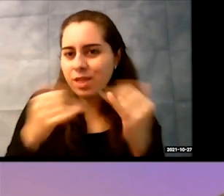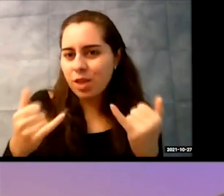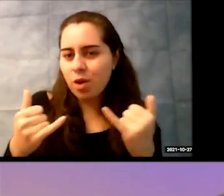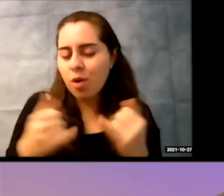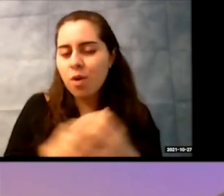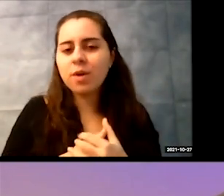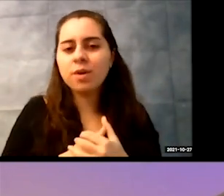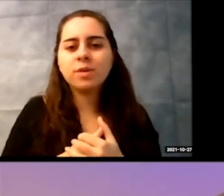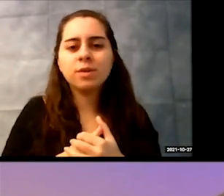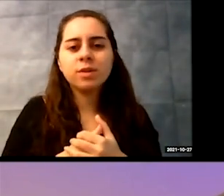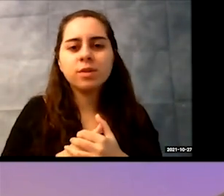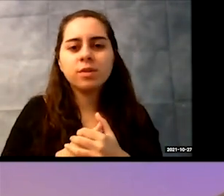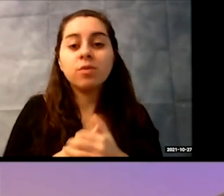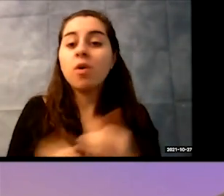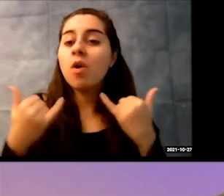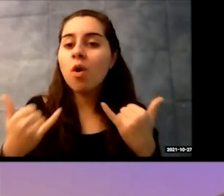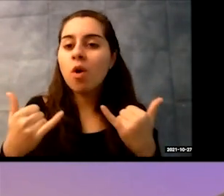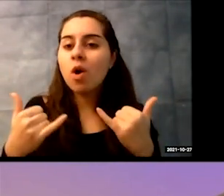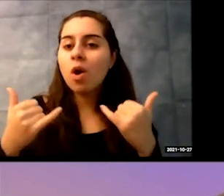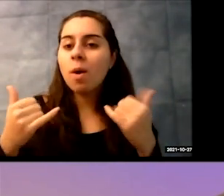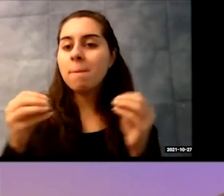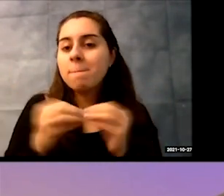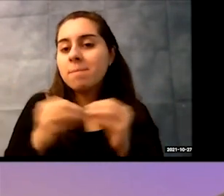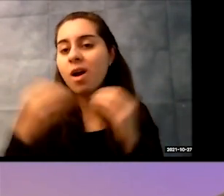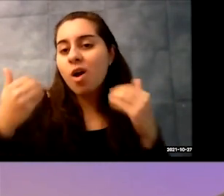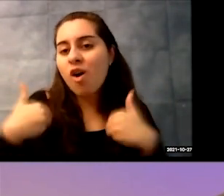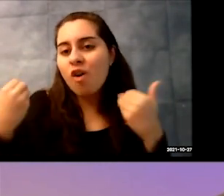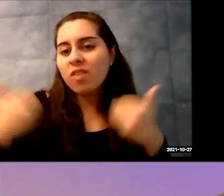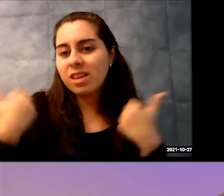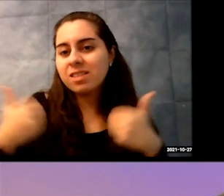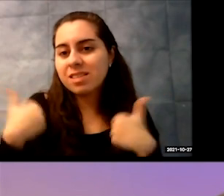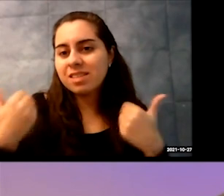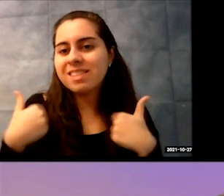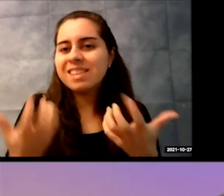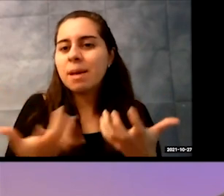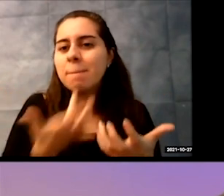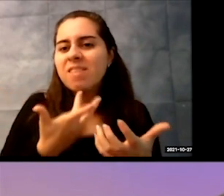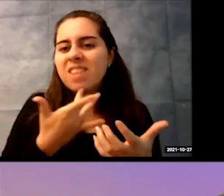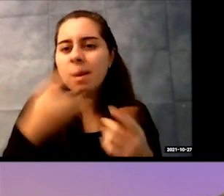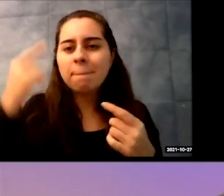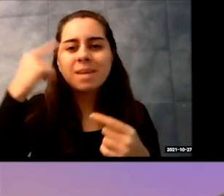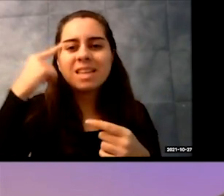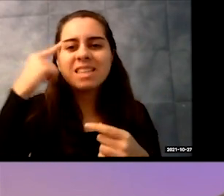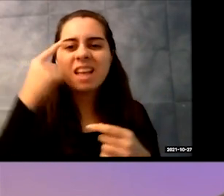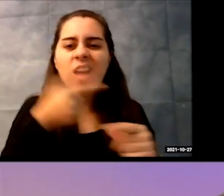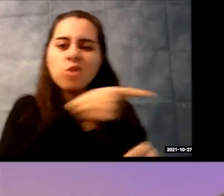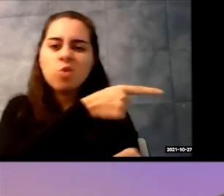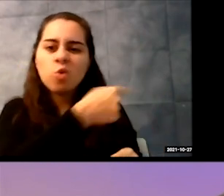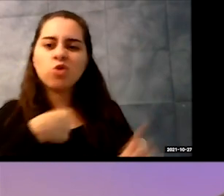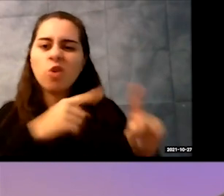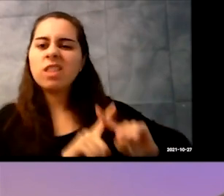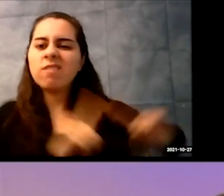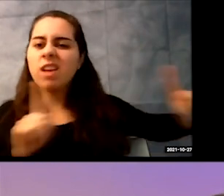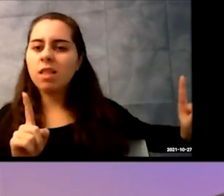of our younger activists want to concentrate more on the differences than they do on the